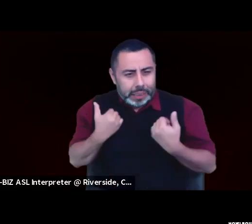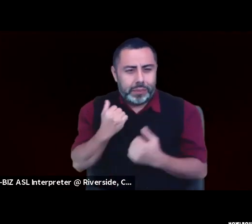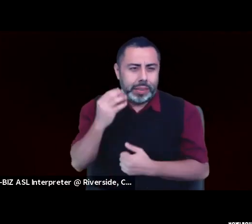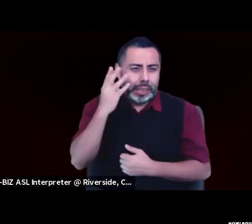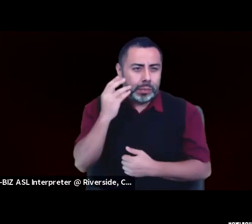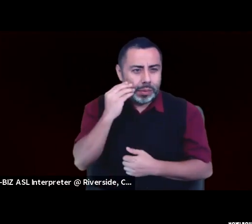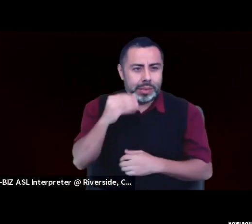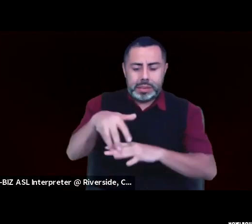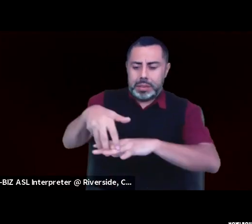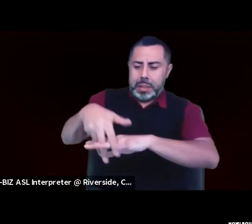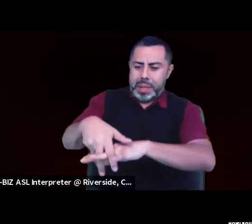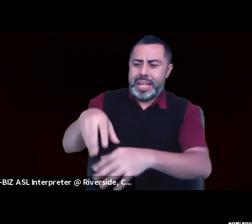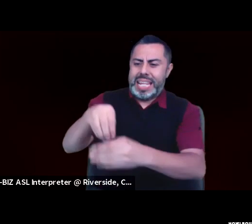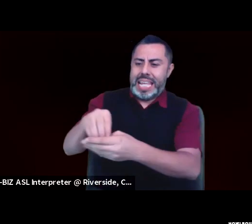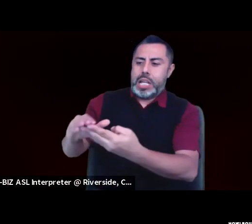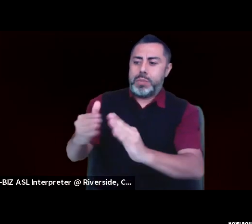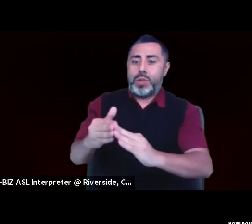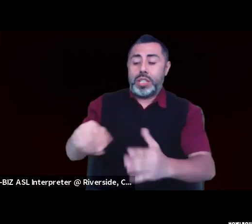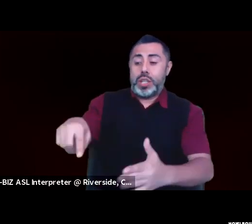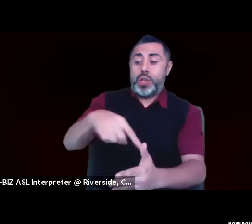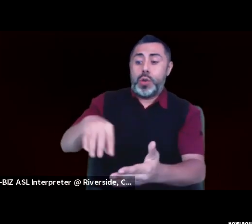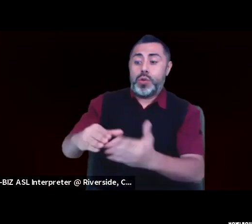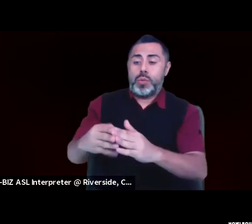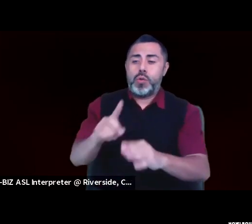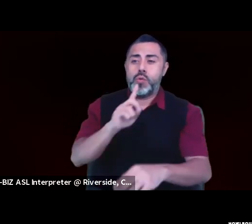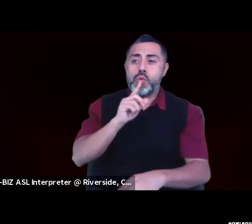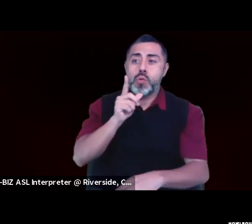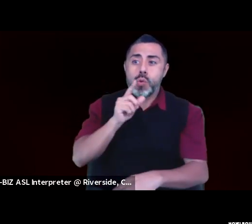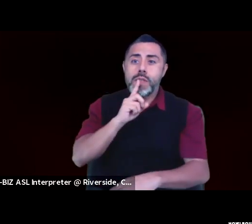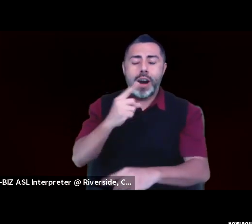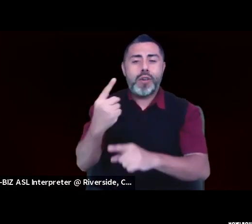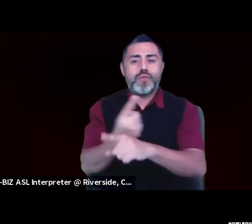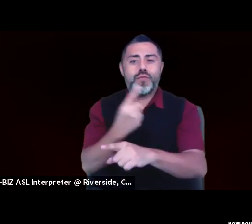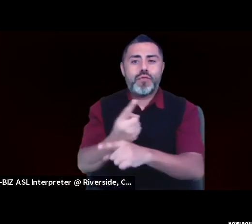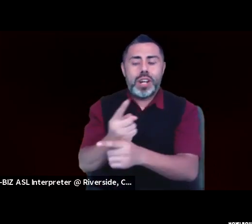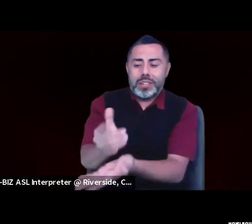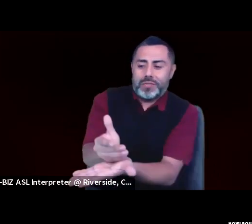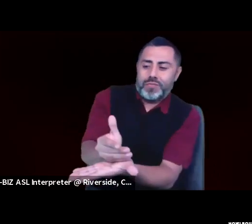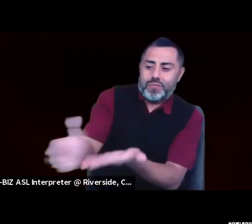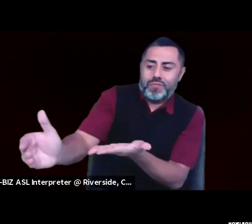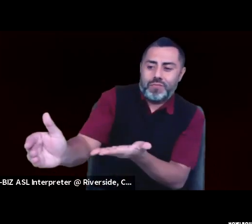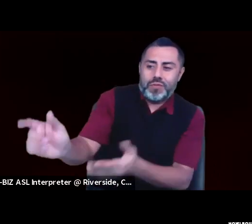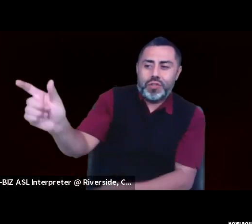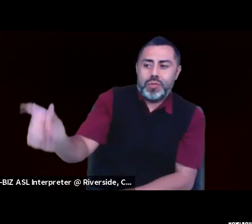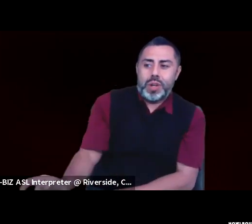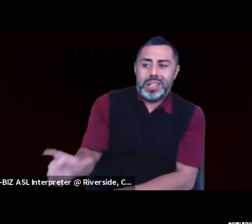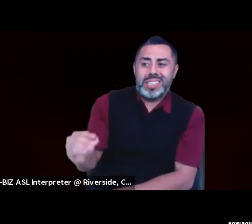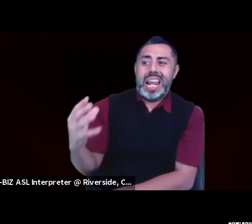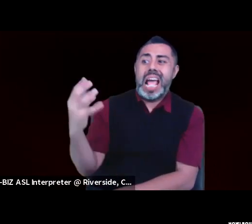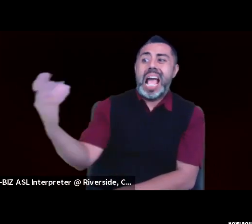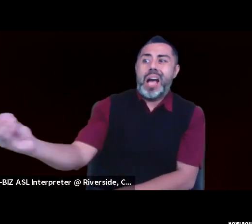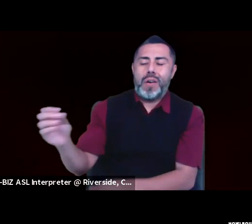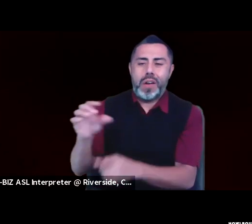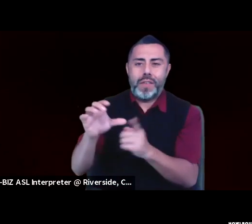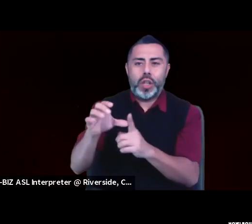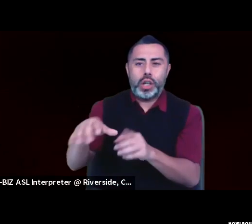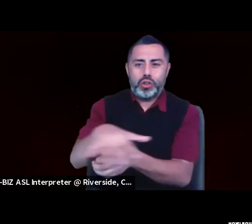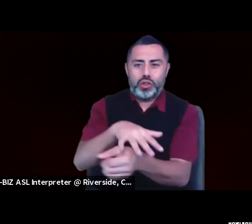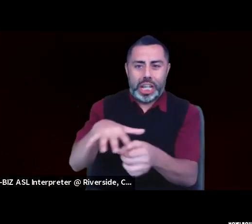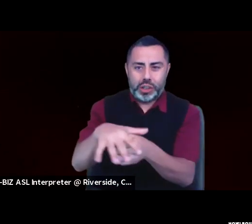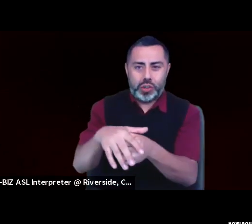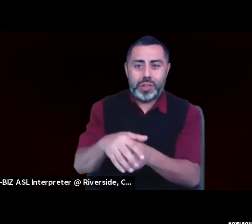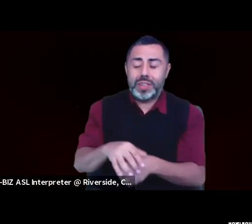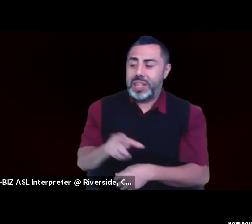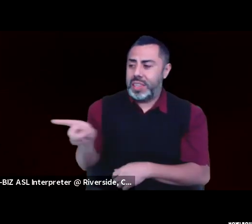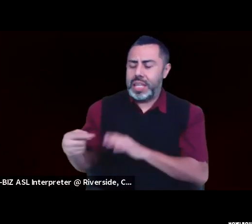are regularly pushed to the margins in and outside of the culture sector. They have shown over and over what collective